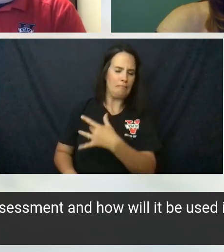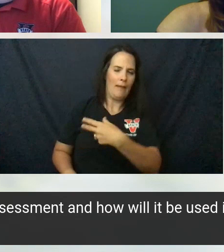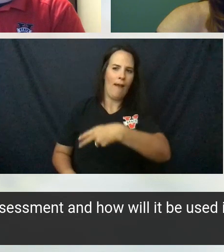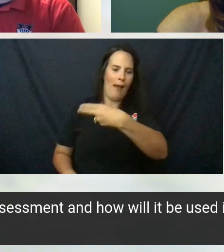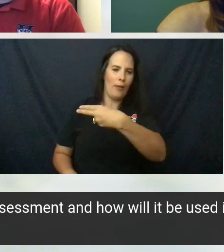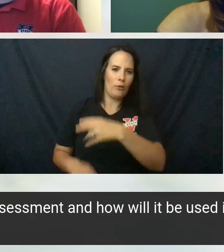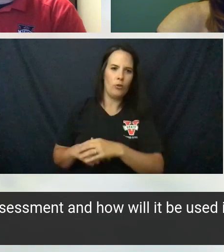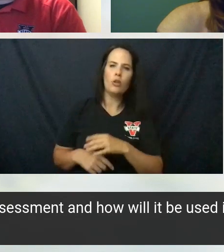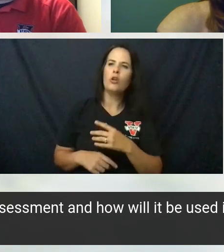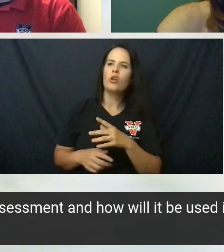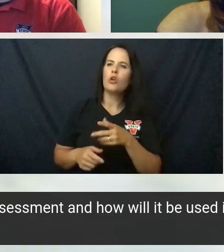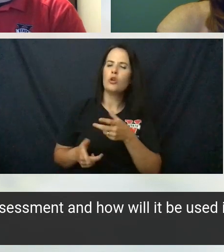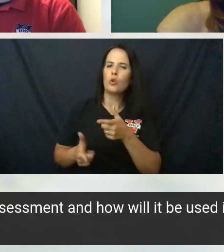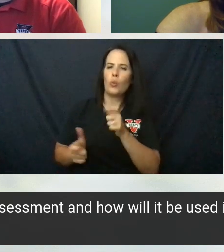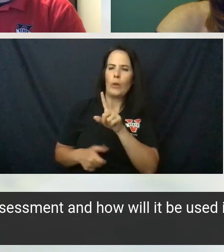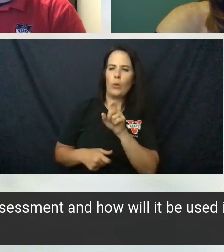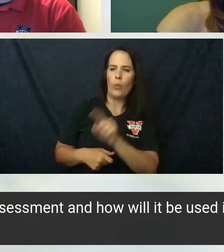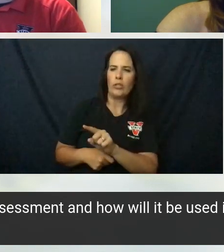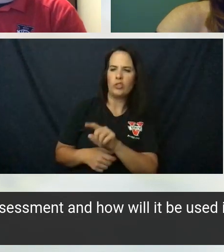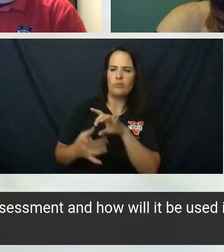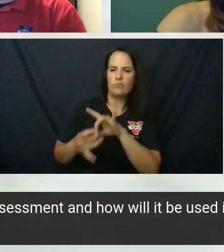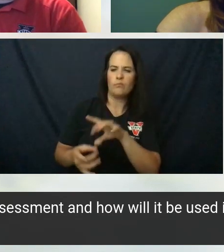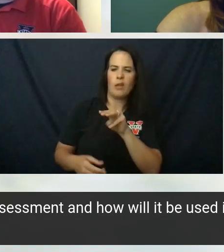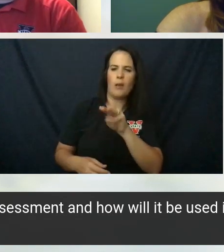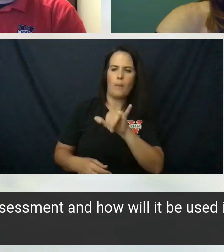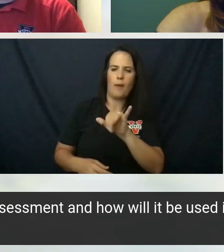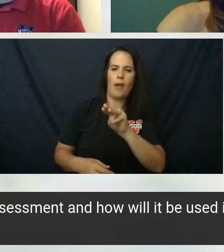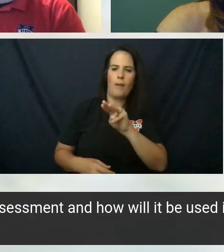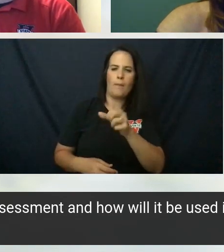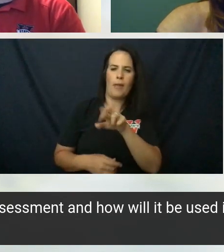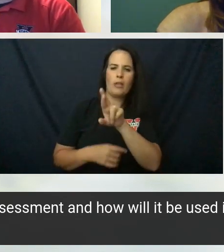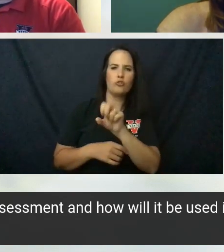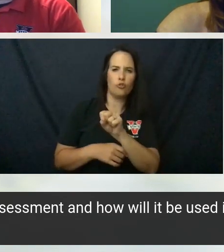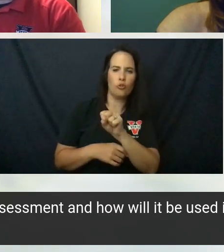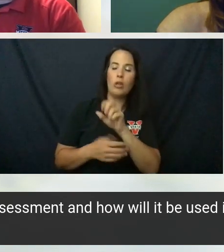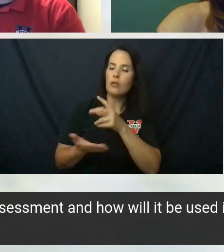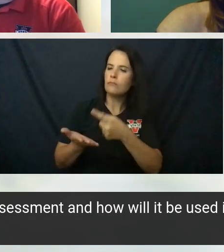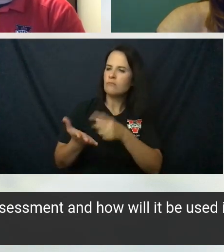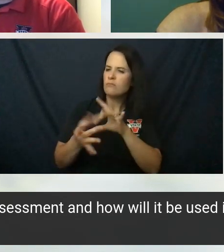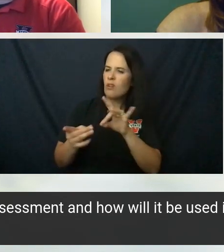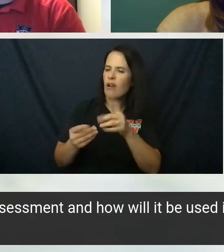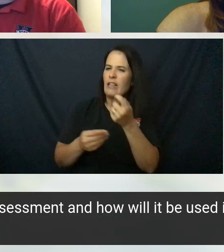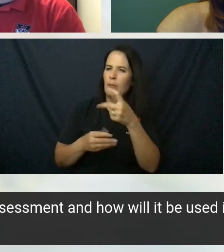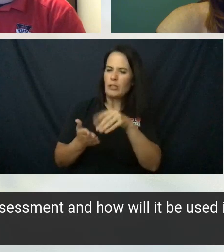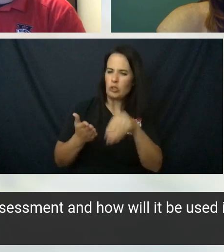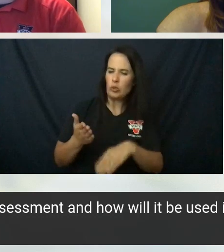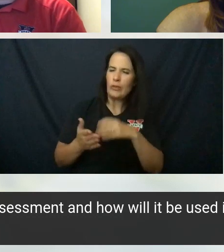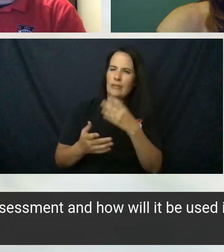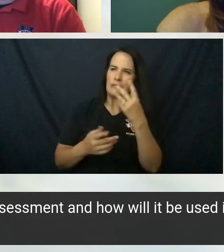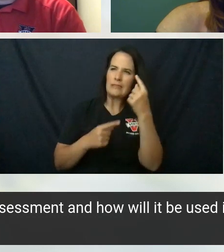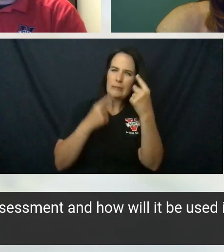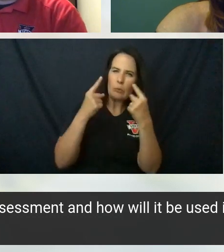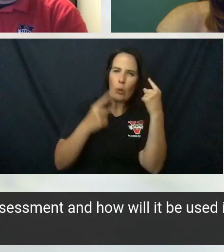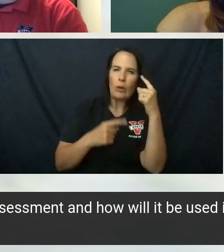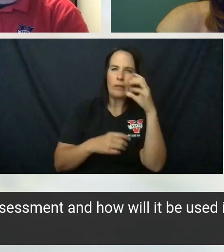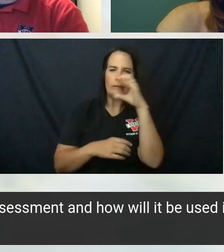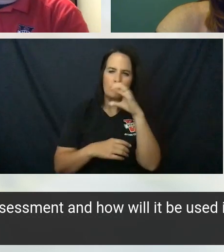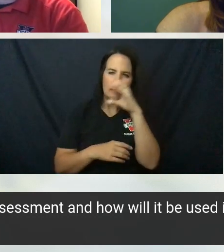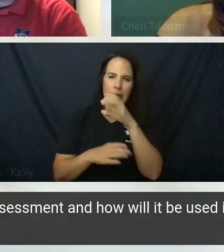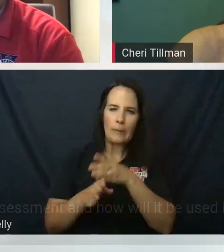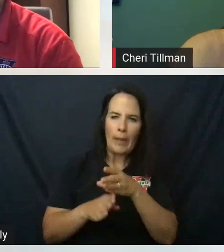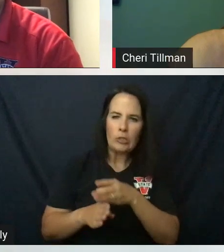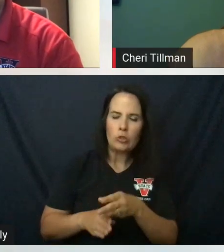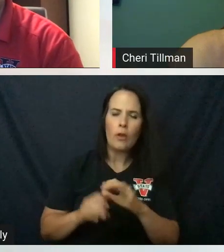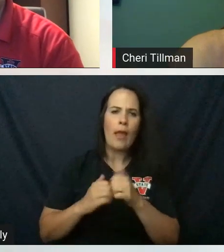a quick question on MyMajors. You kind of talked about it a little bit for that student who's maybe doing some exploring. How does this help somebody who has been